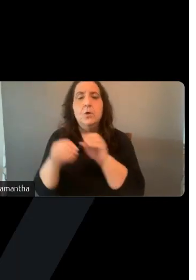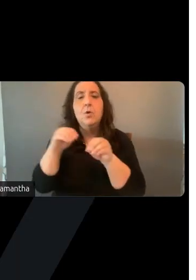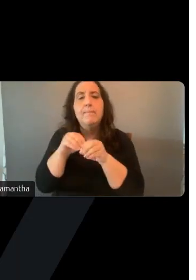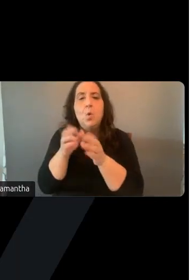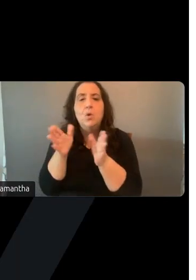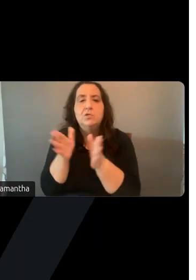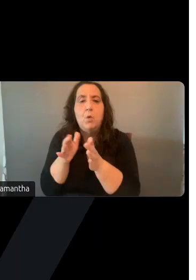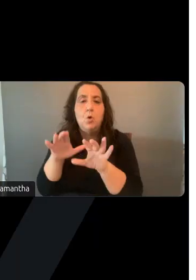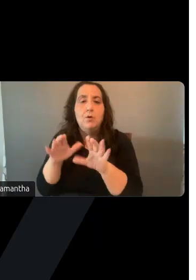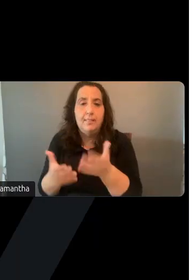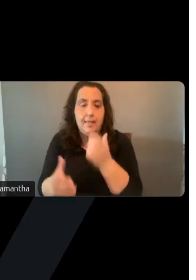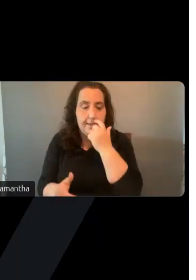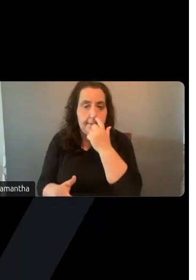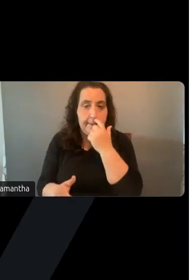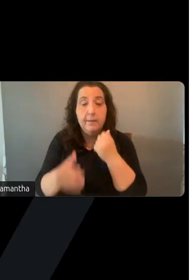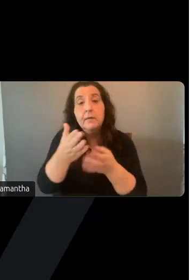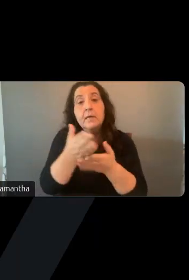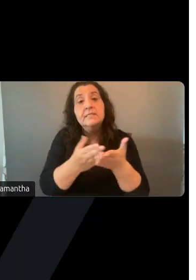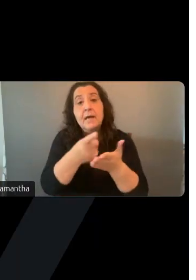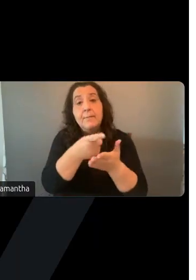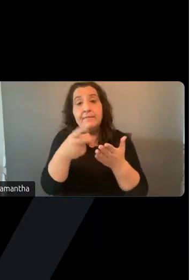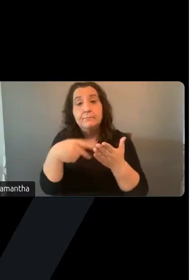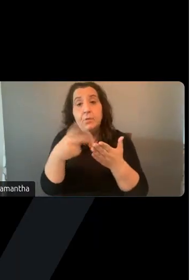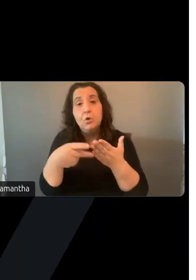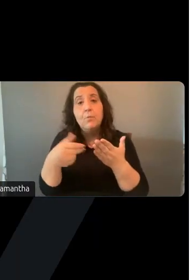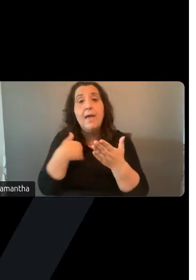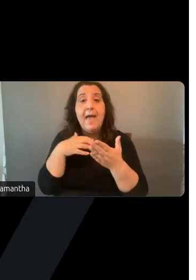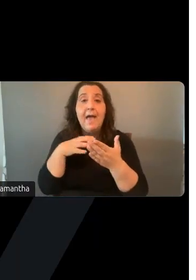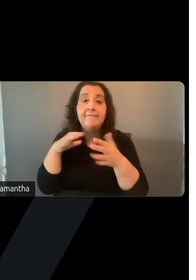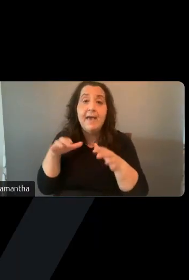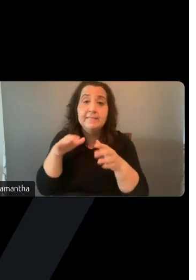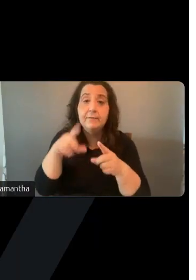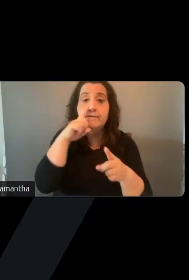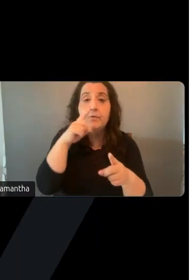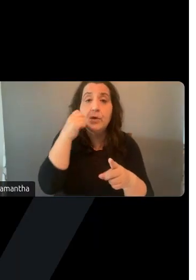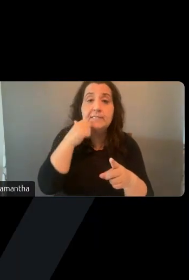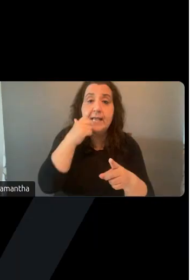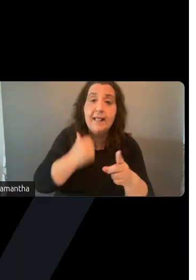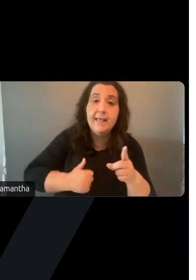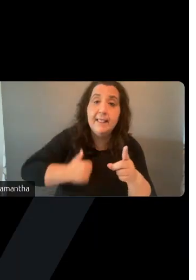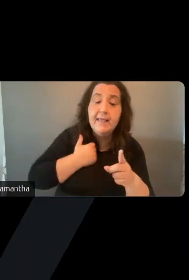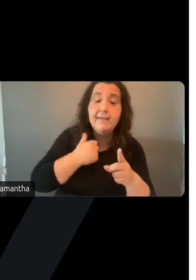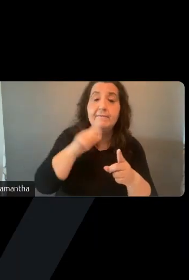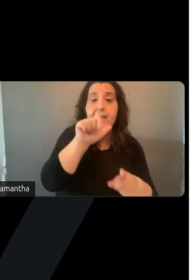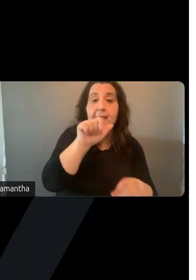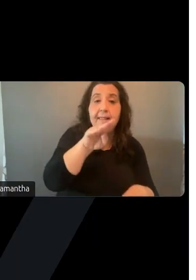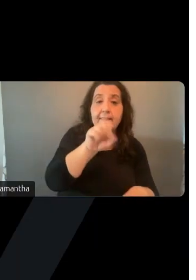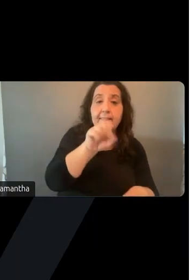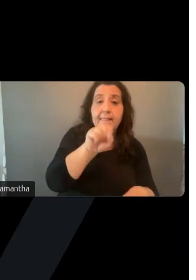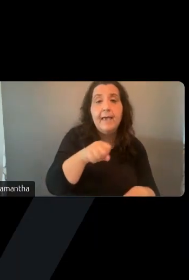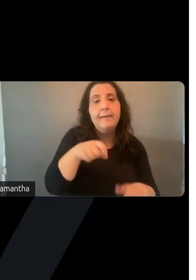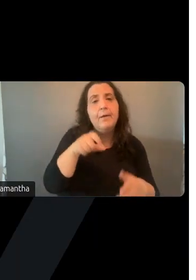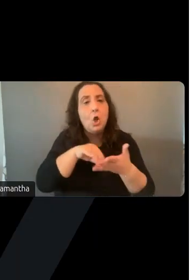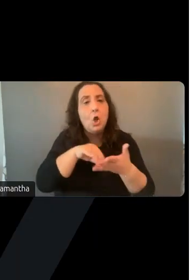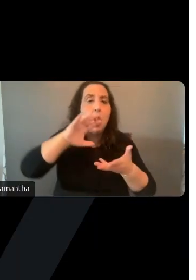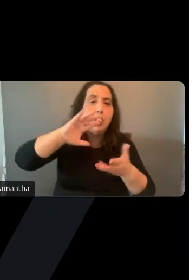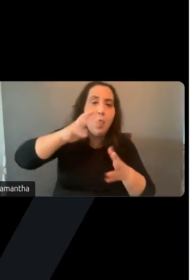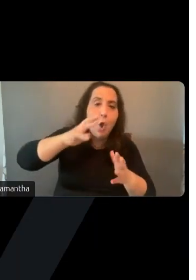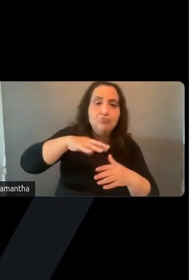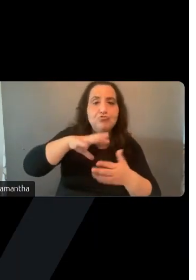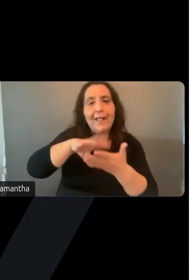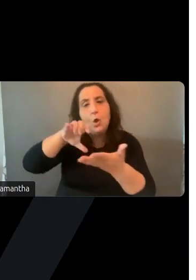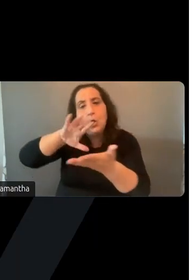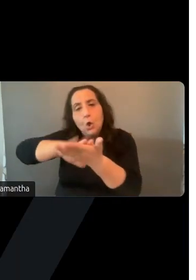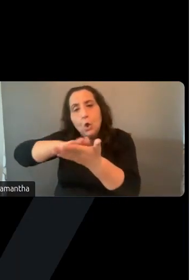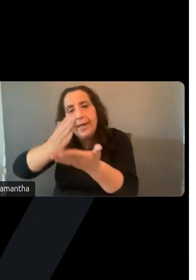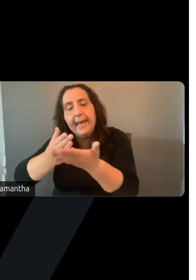classes. Some of these programs also have activities for daily living labs where students can learn how to do laundry and cooking and other